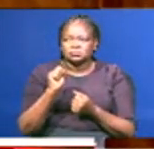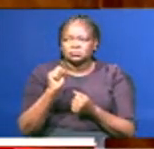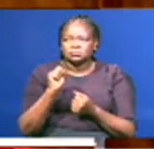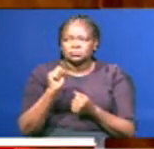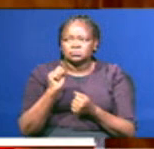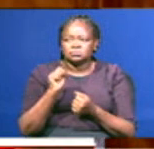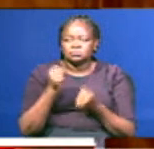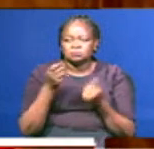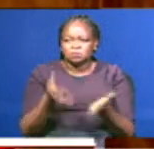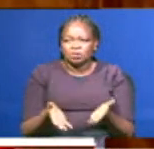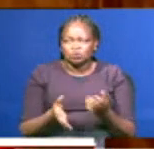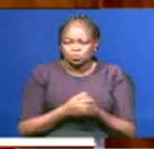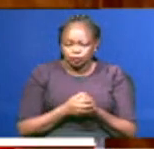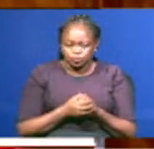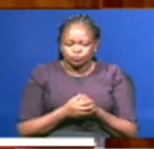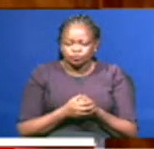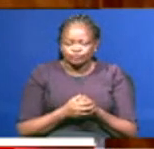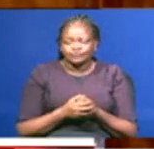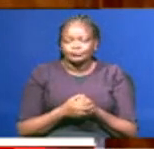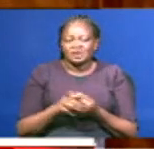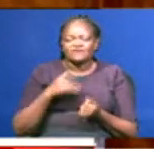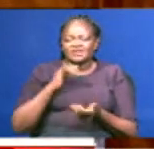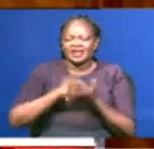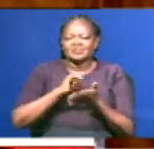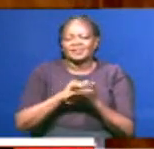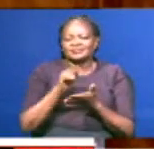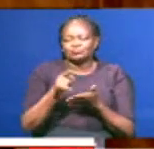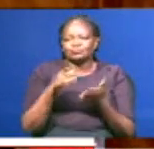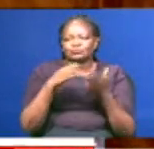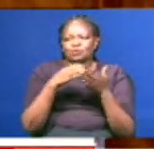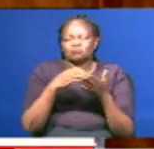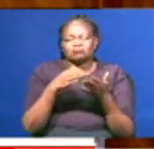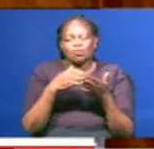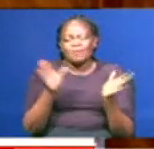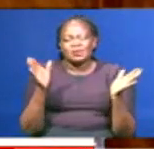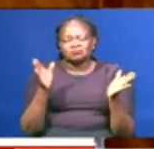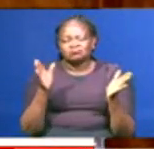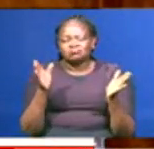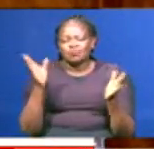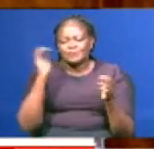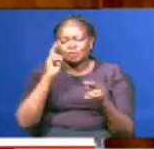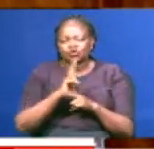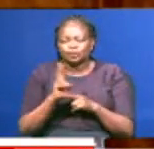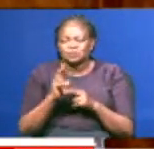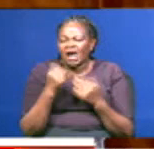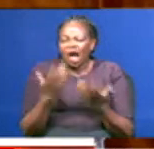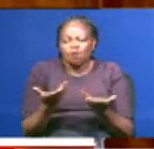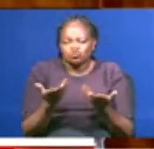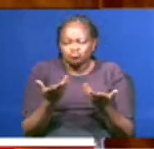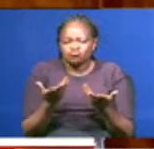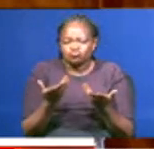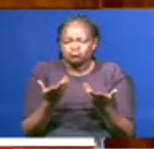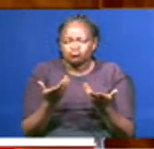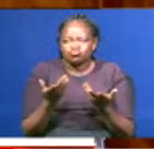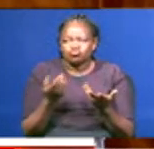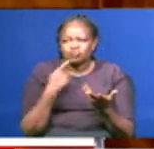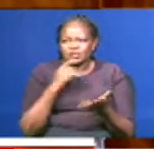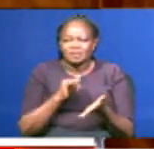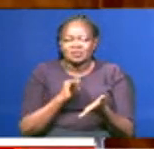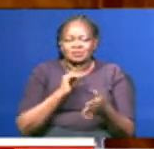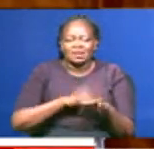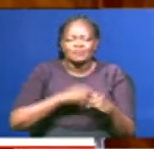Now, I feel that it will be open to abuse. How do you negotiate? For example, when you give somebody